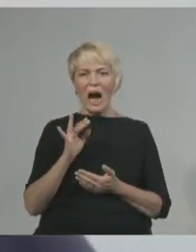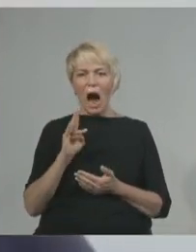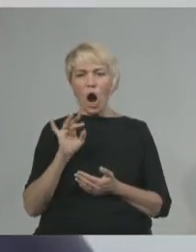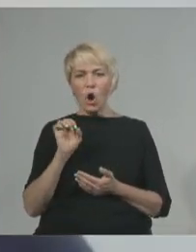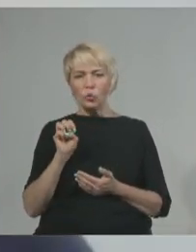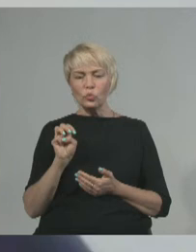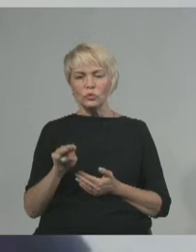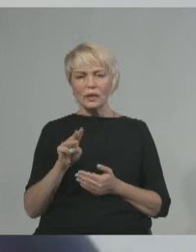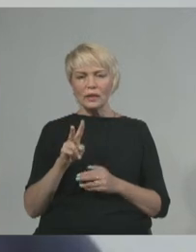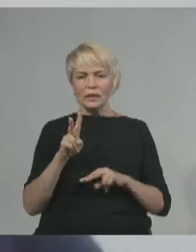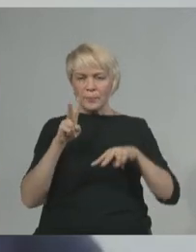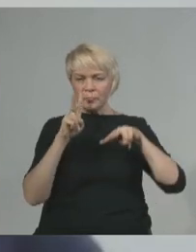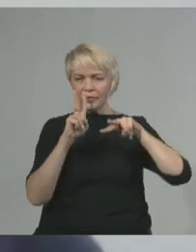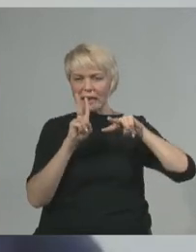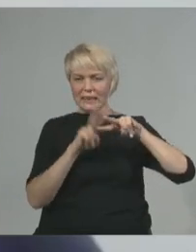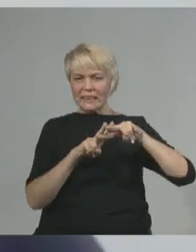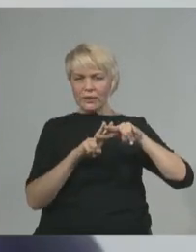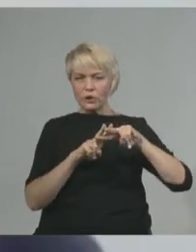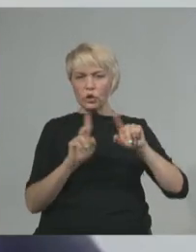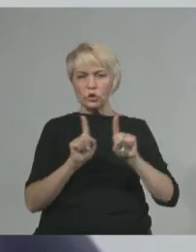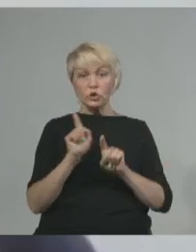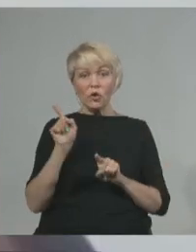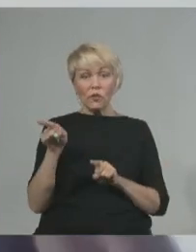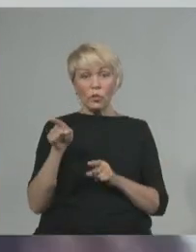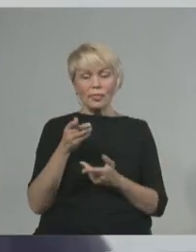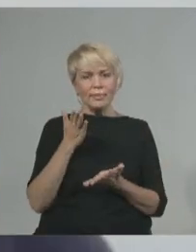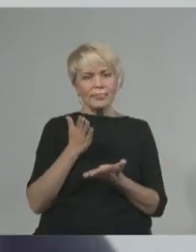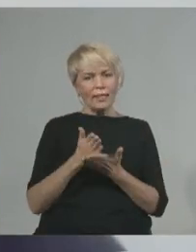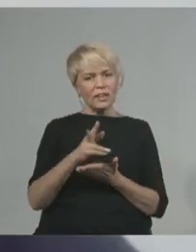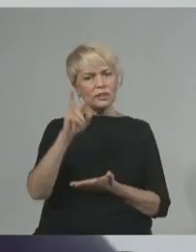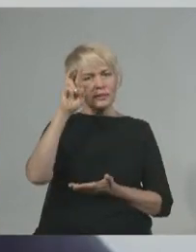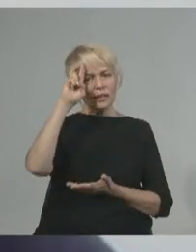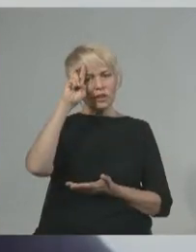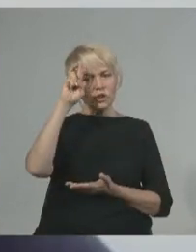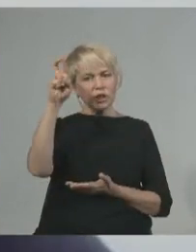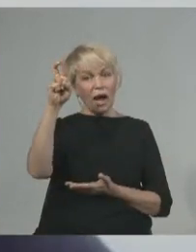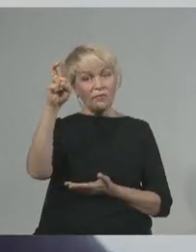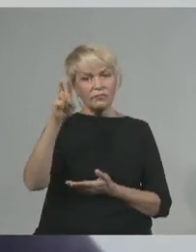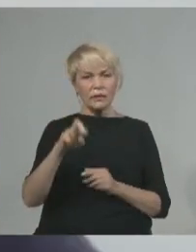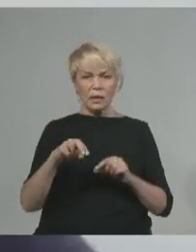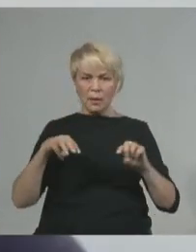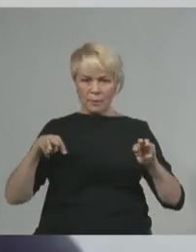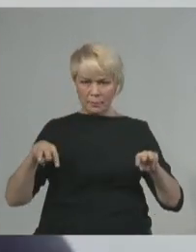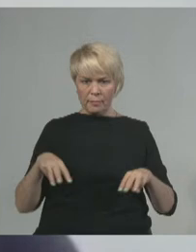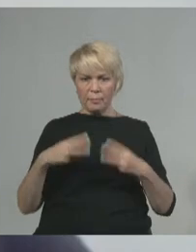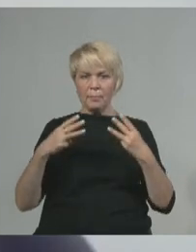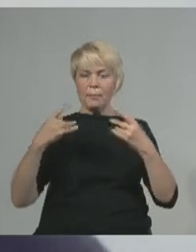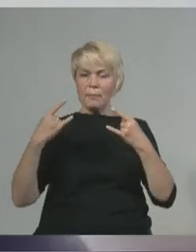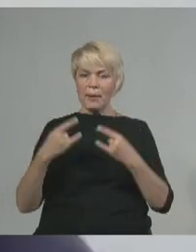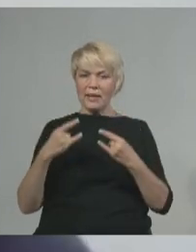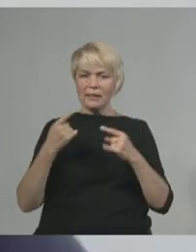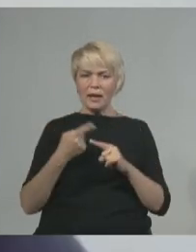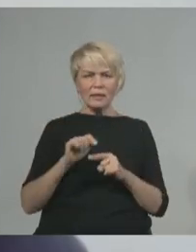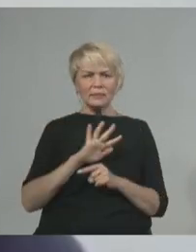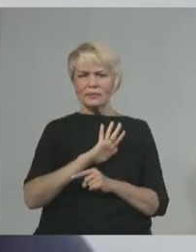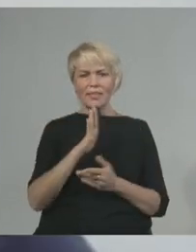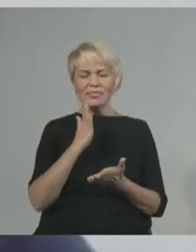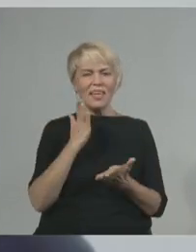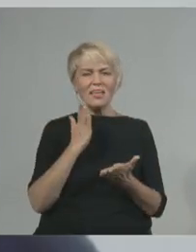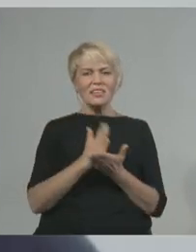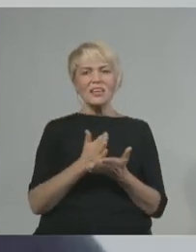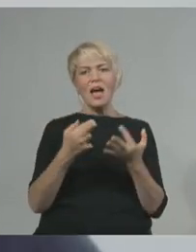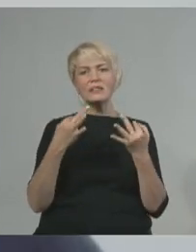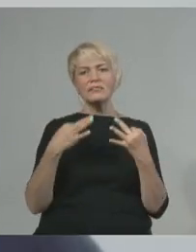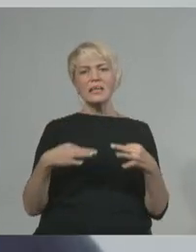media just to let people clear that this is not a independent outlet but it's a